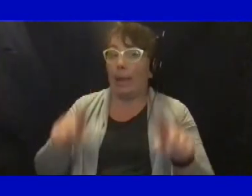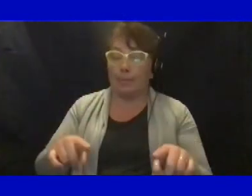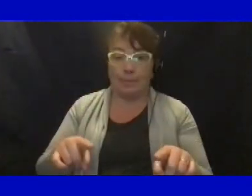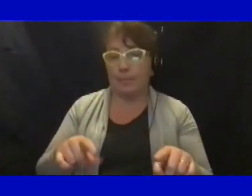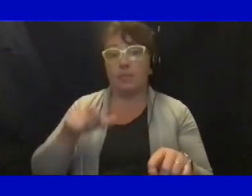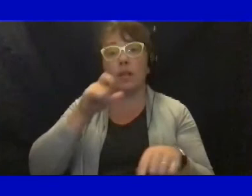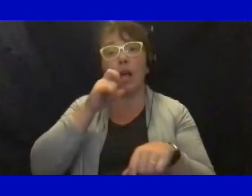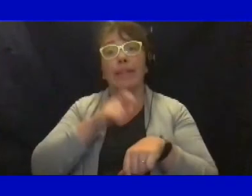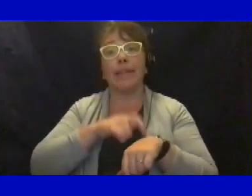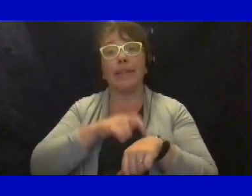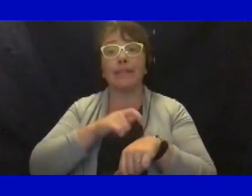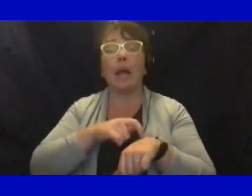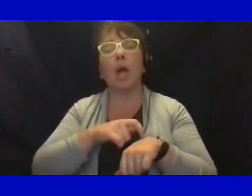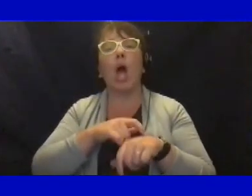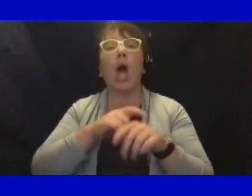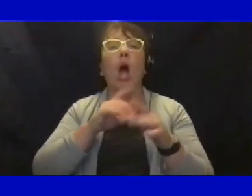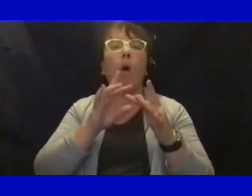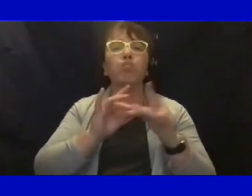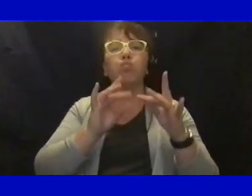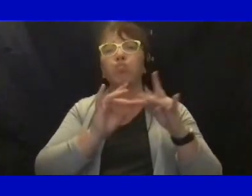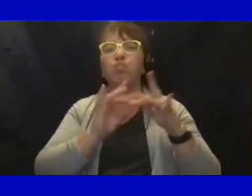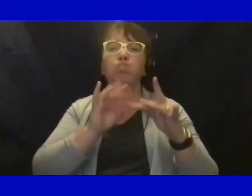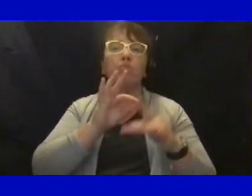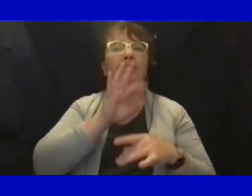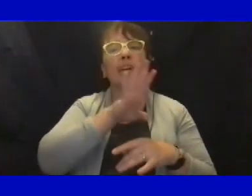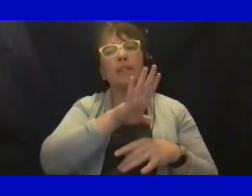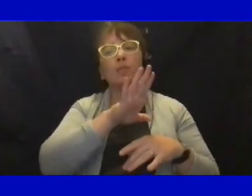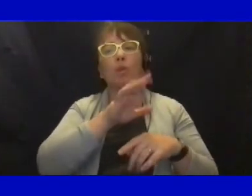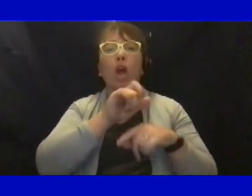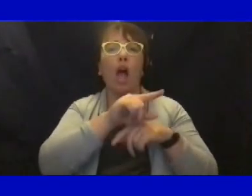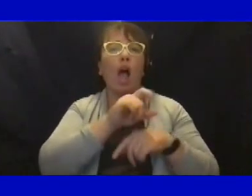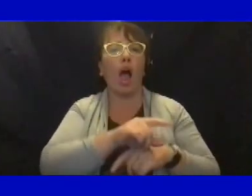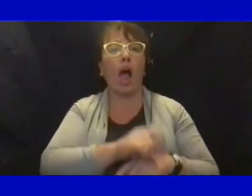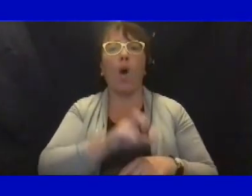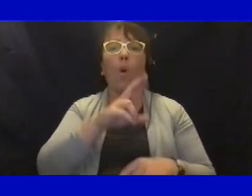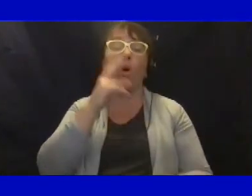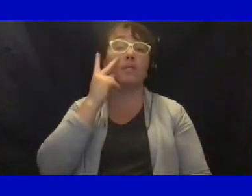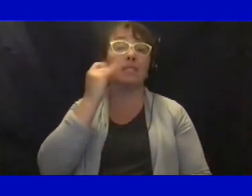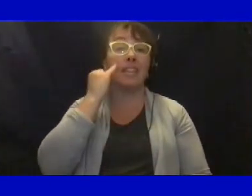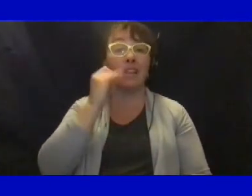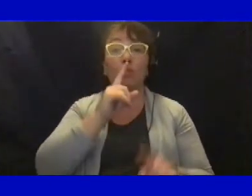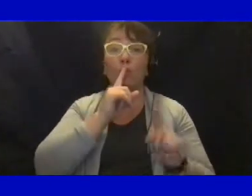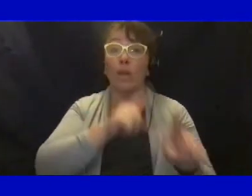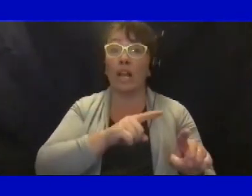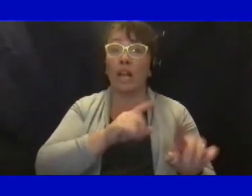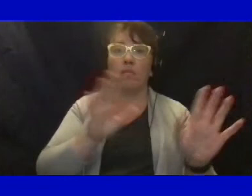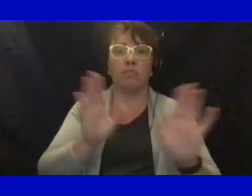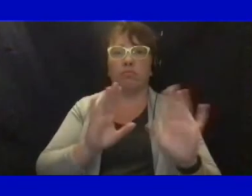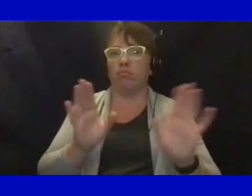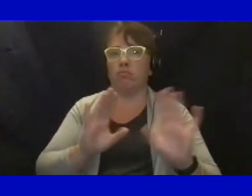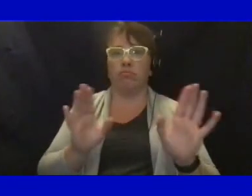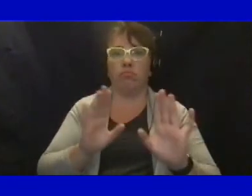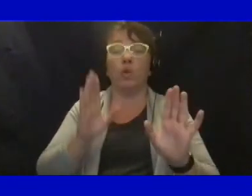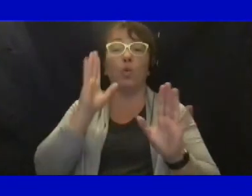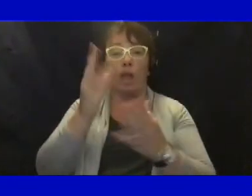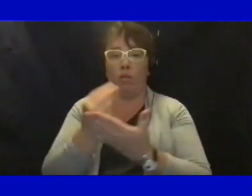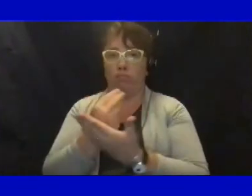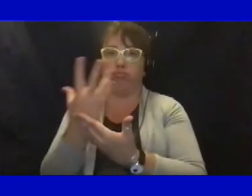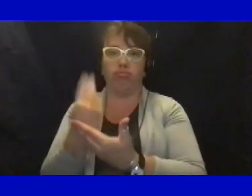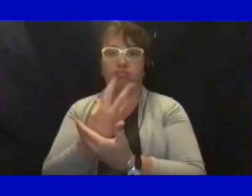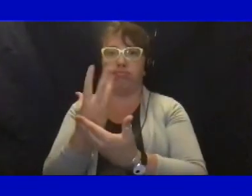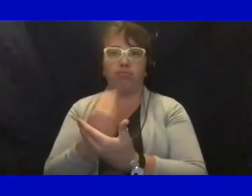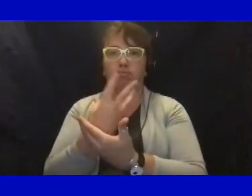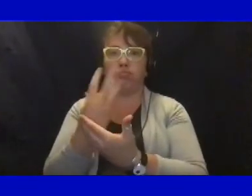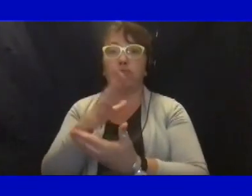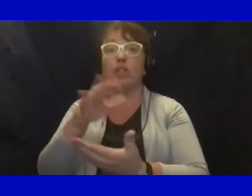go onto social media and figure out, is this real, is this not real? It'll be flashing on your cell phone. Flash flood warning